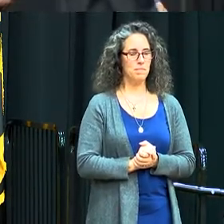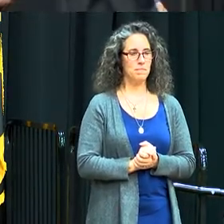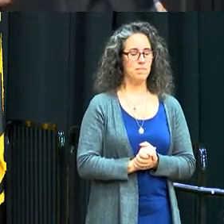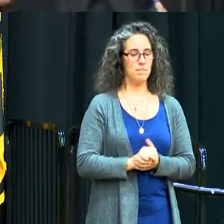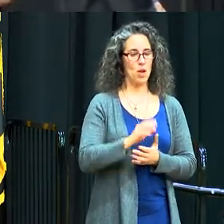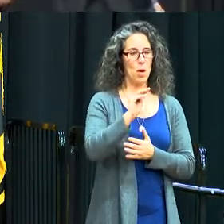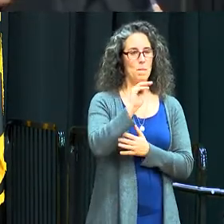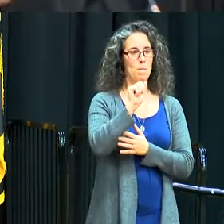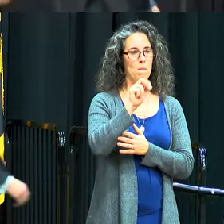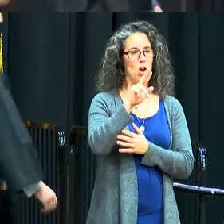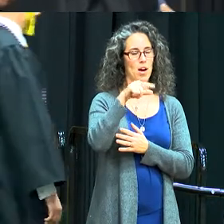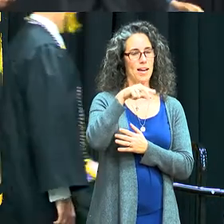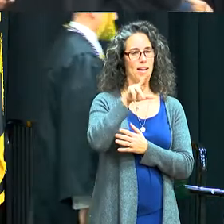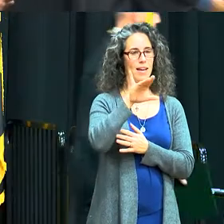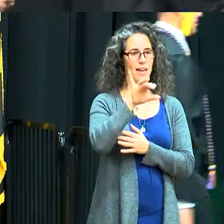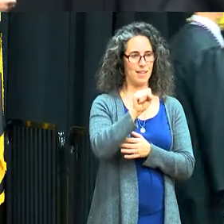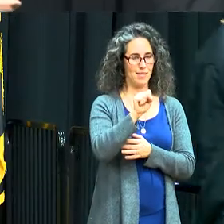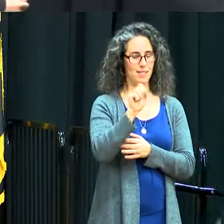Marquise Smith.